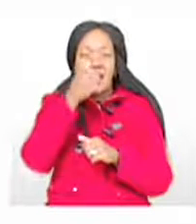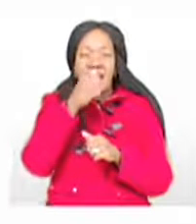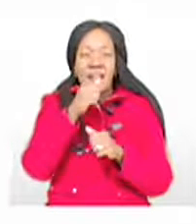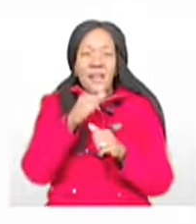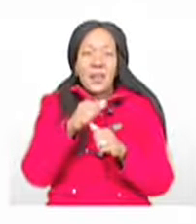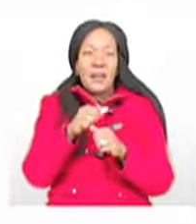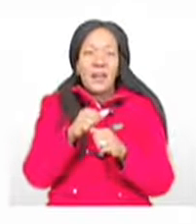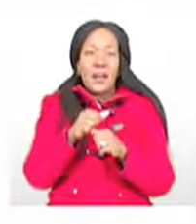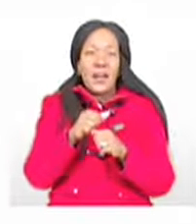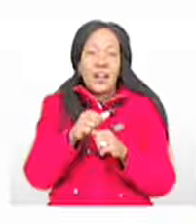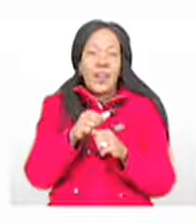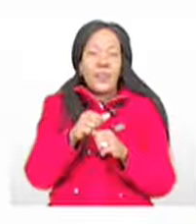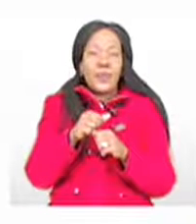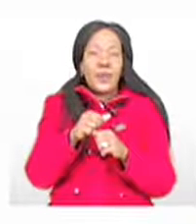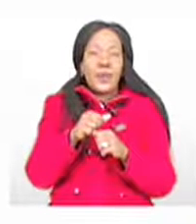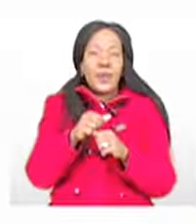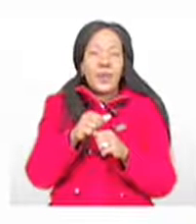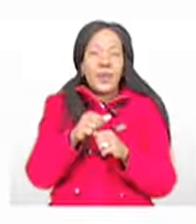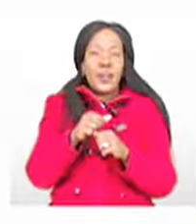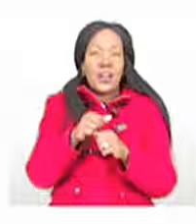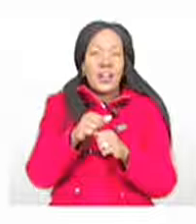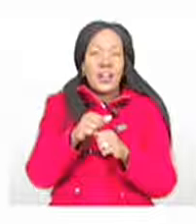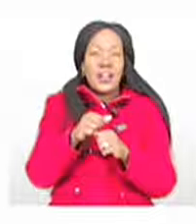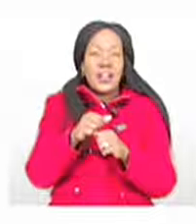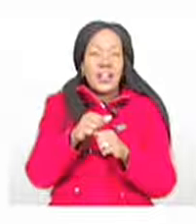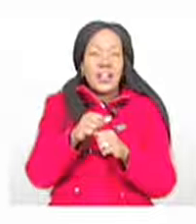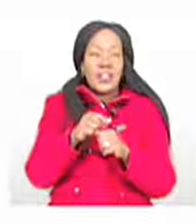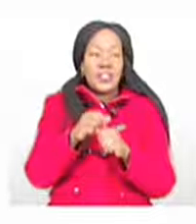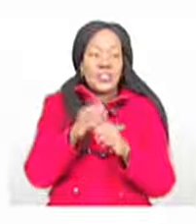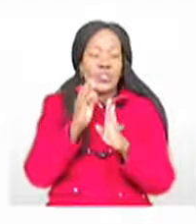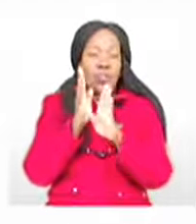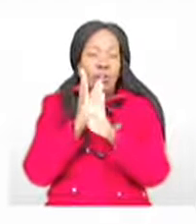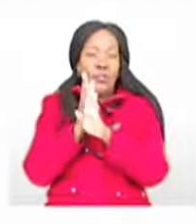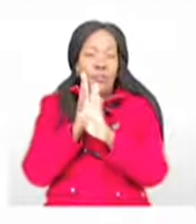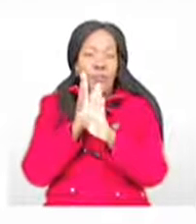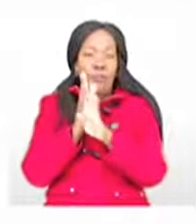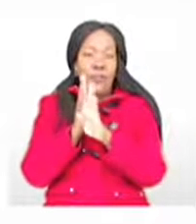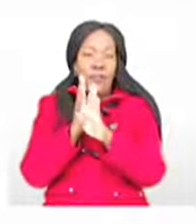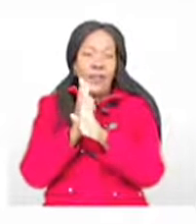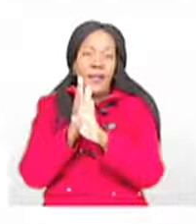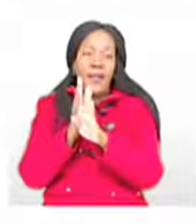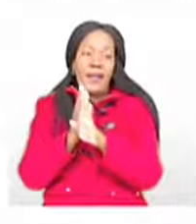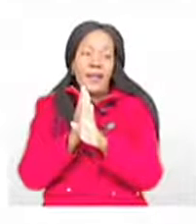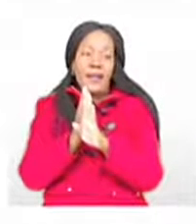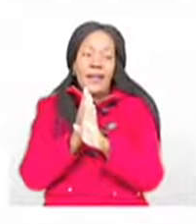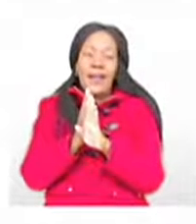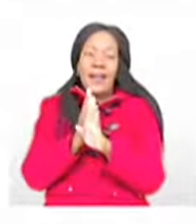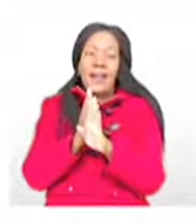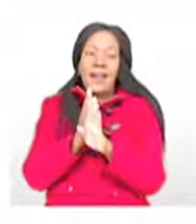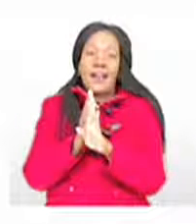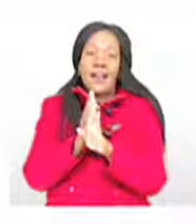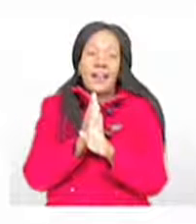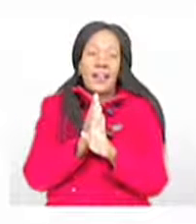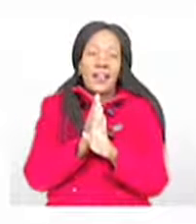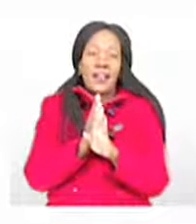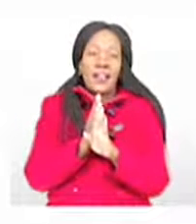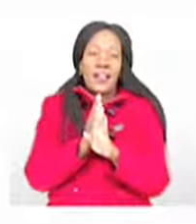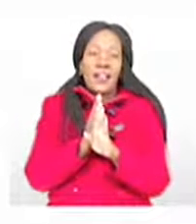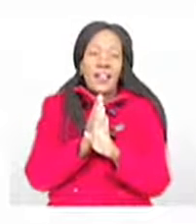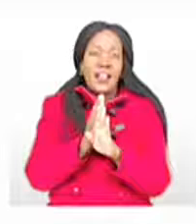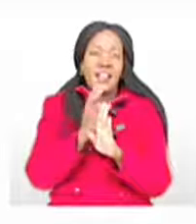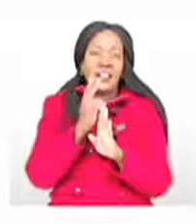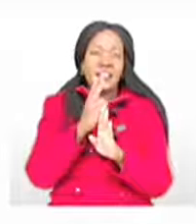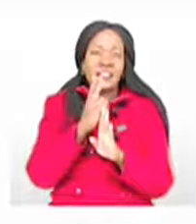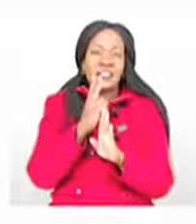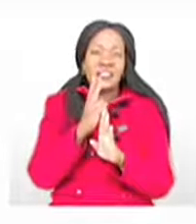Remember, we need to know the correct sequence of the events. I can see right on top